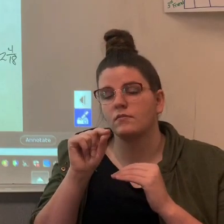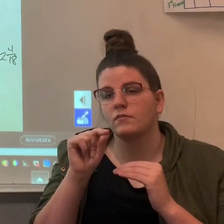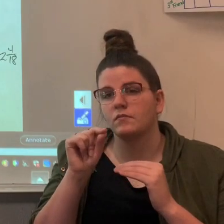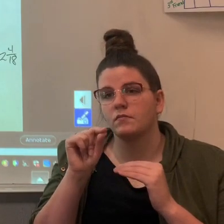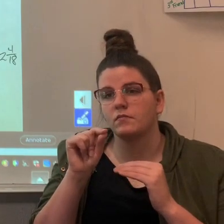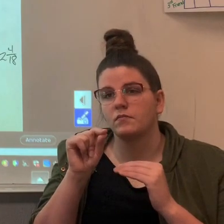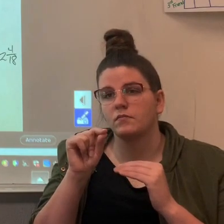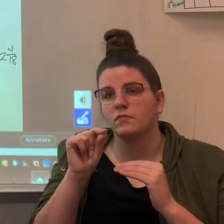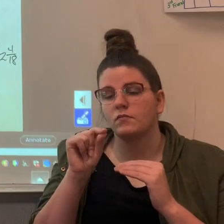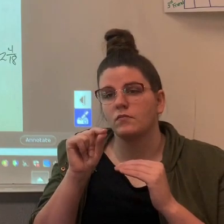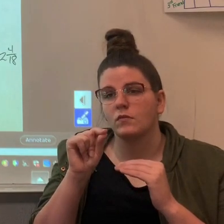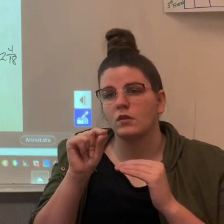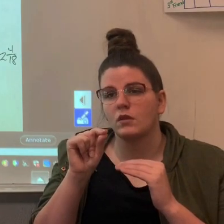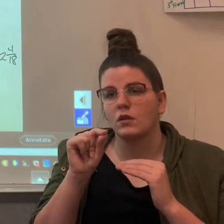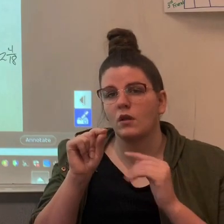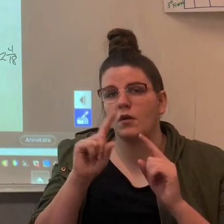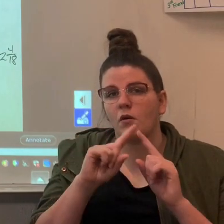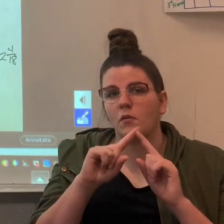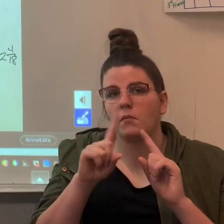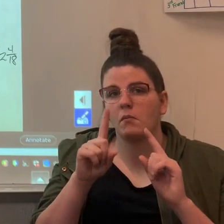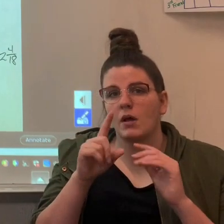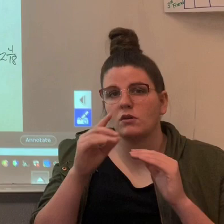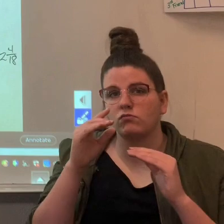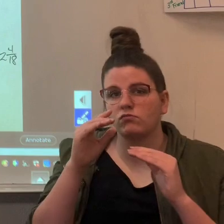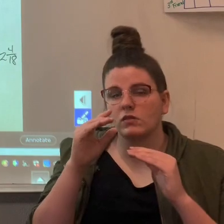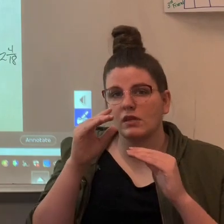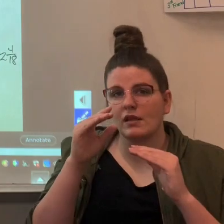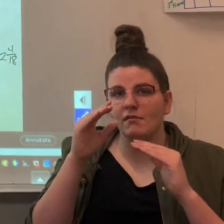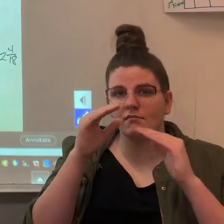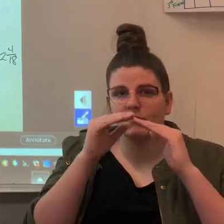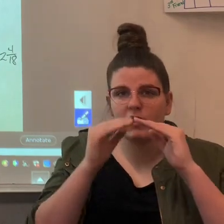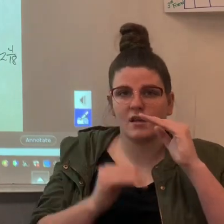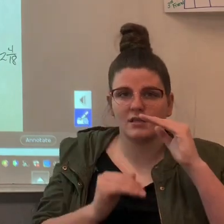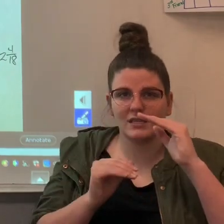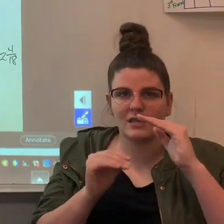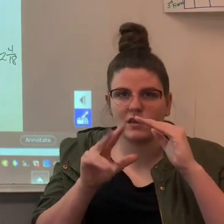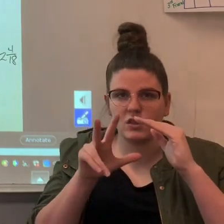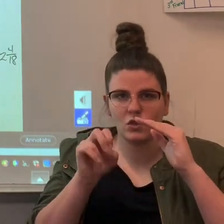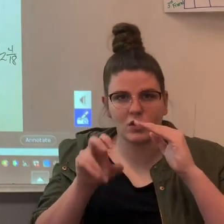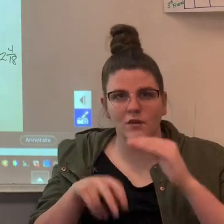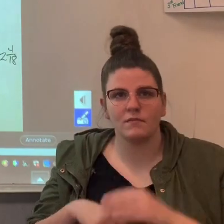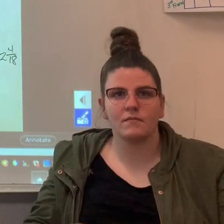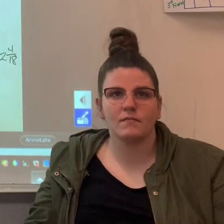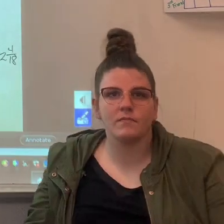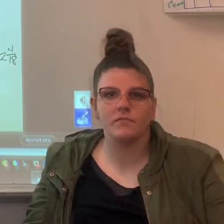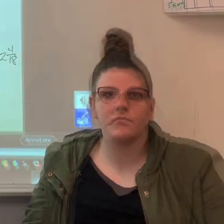but 22 is less than 30.